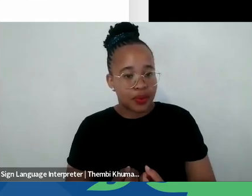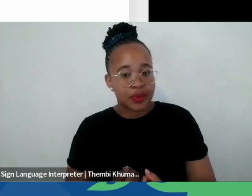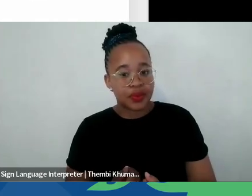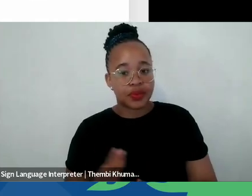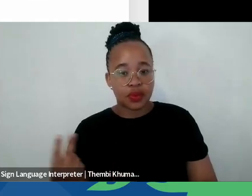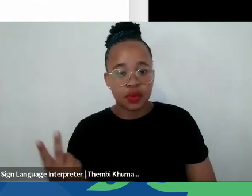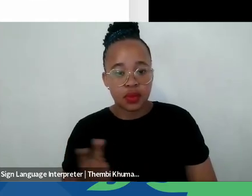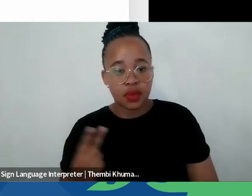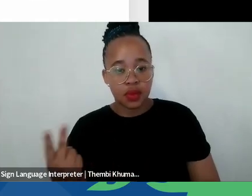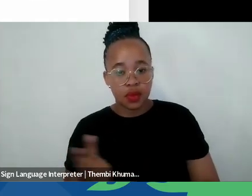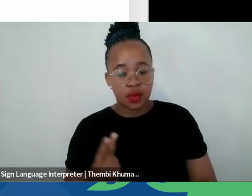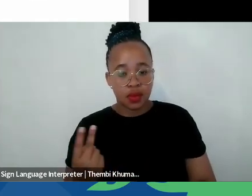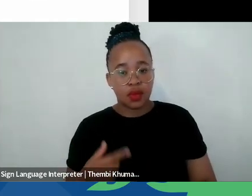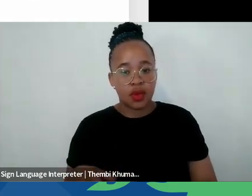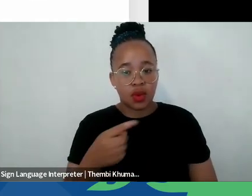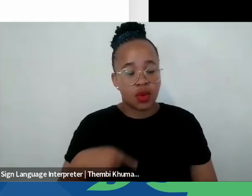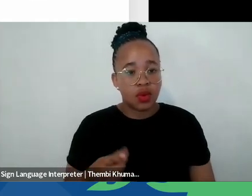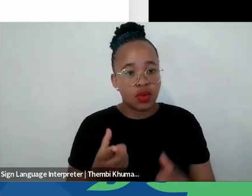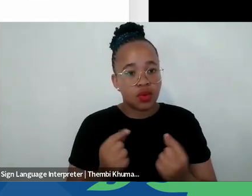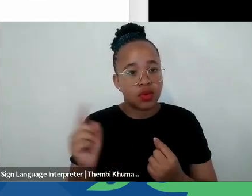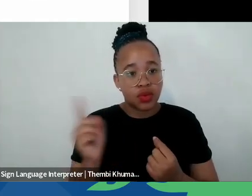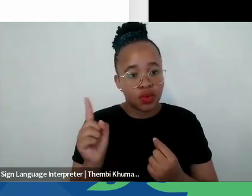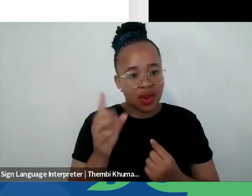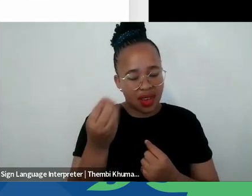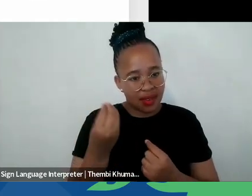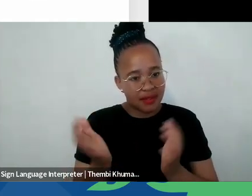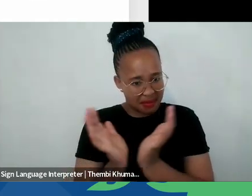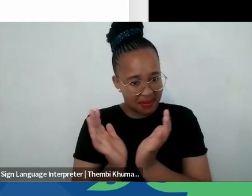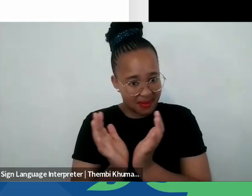interventions. We had the first workshop on